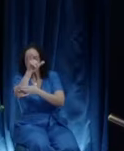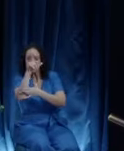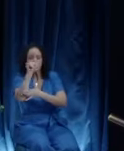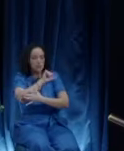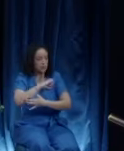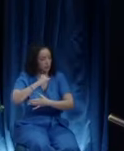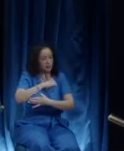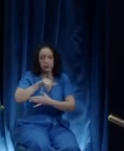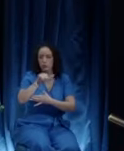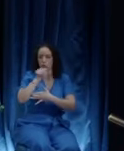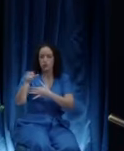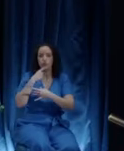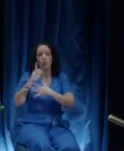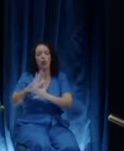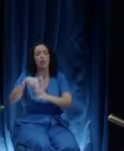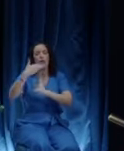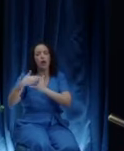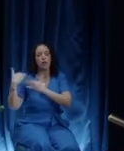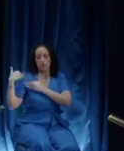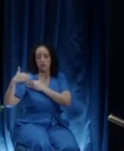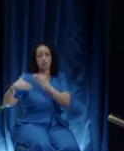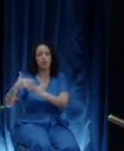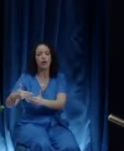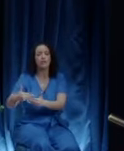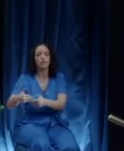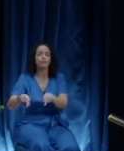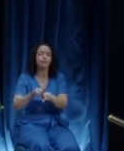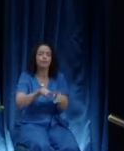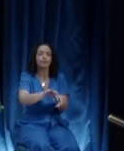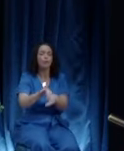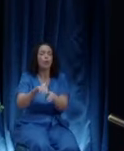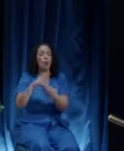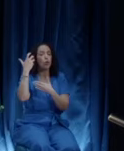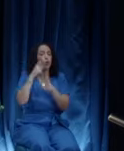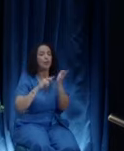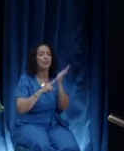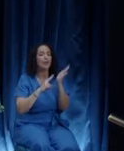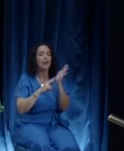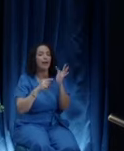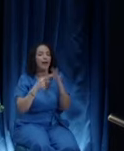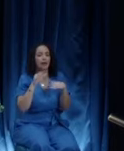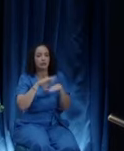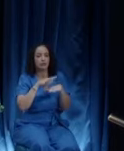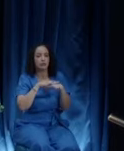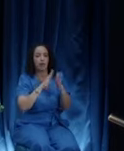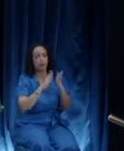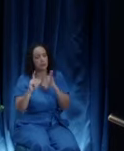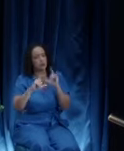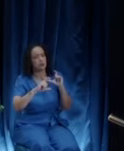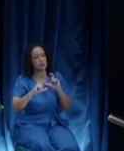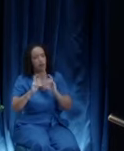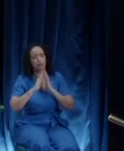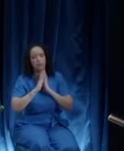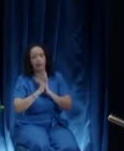of thing. And by the time, even in the Queen Anne period, I mean, it's still religion, you know, that is one of the, probably